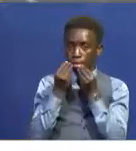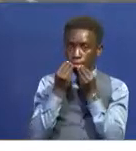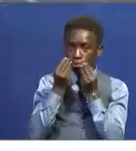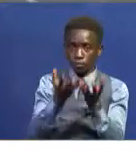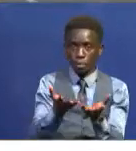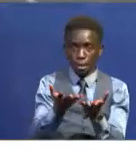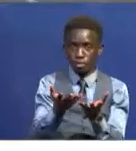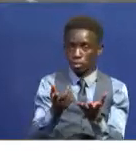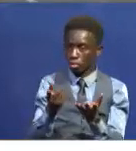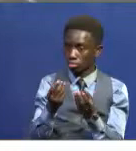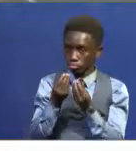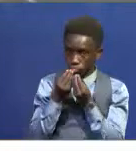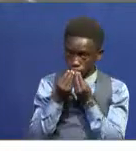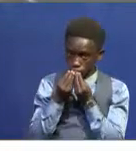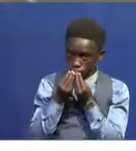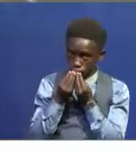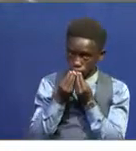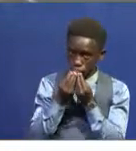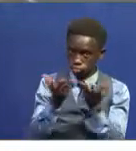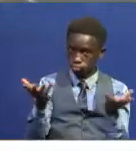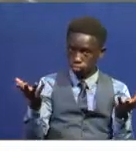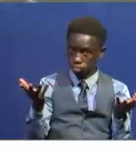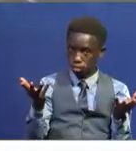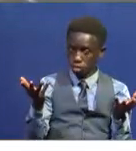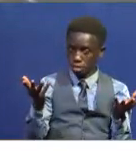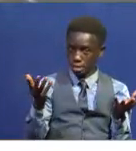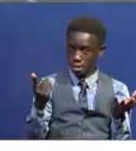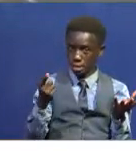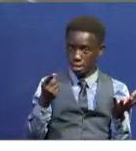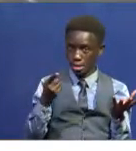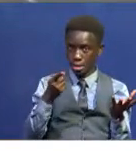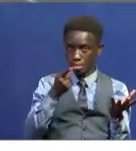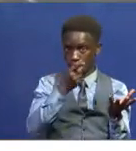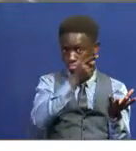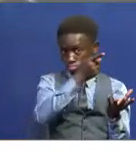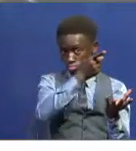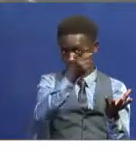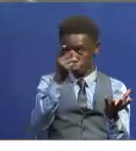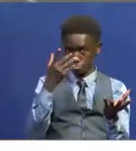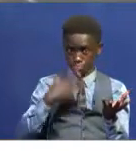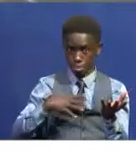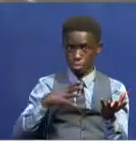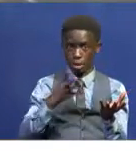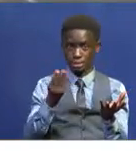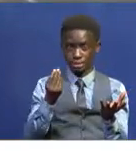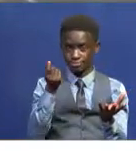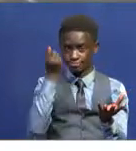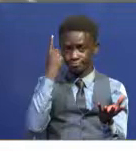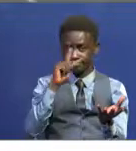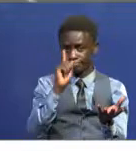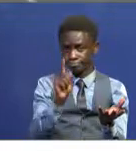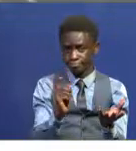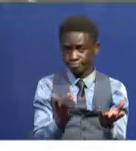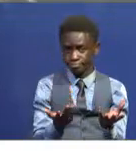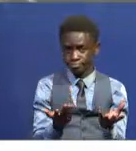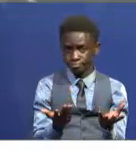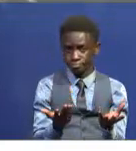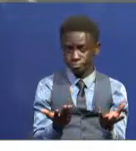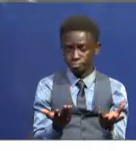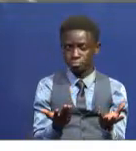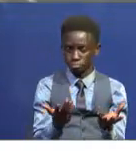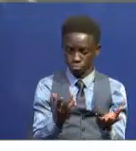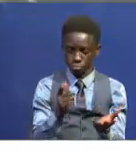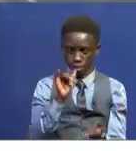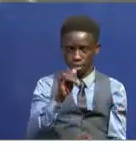provided in a manner that is easily understandable to them? Mm-hmm. those are some